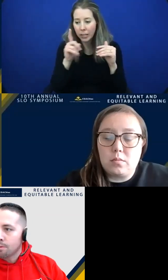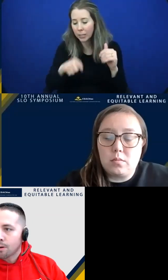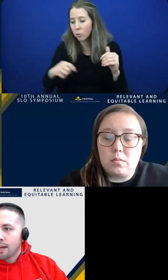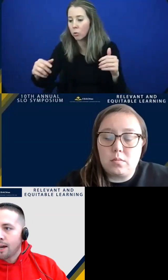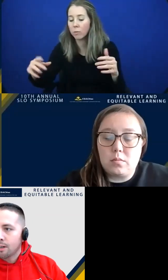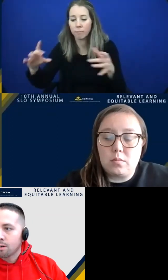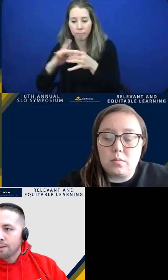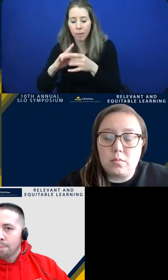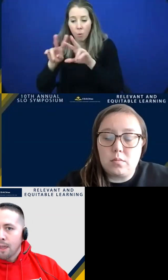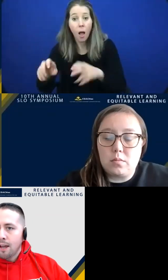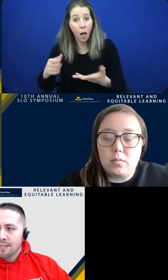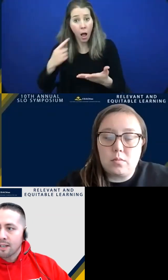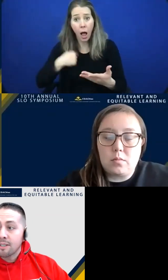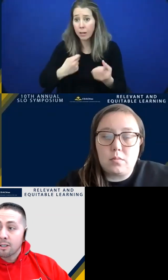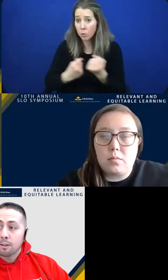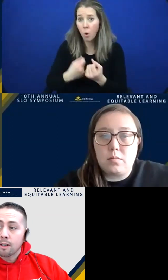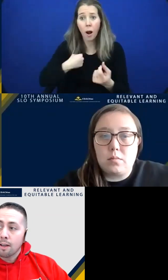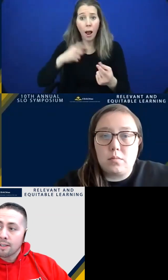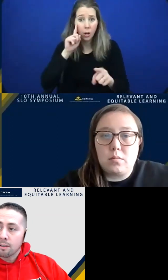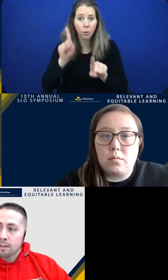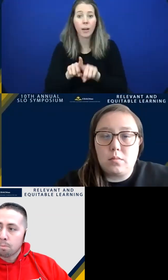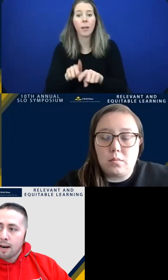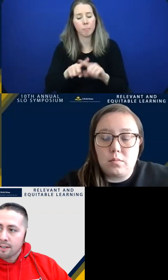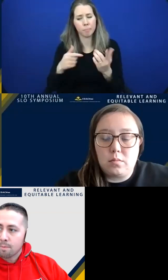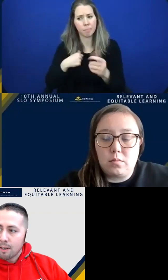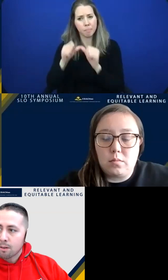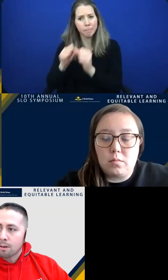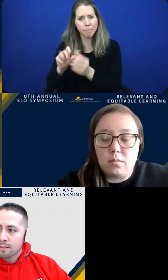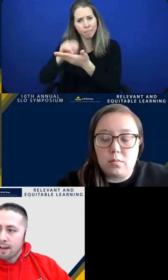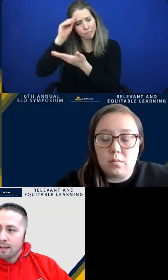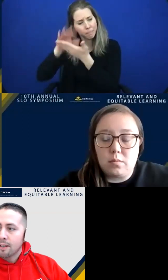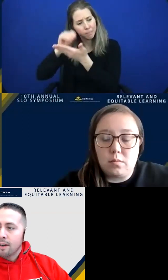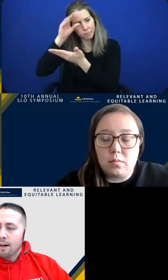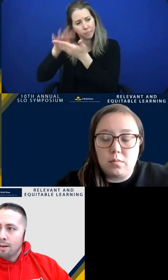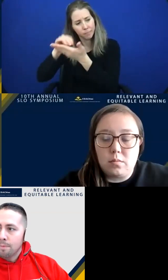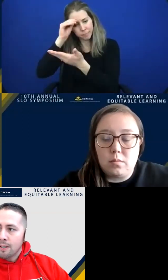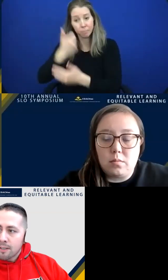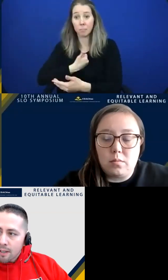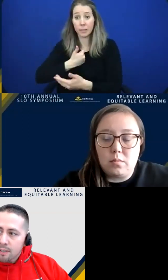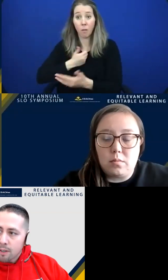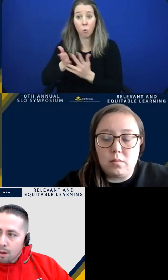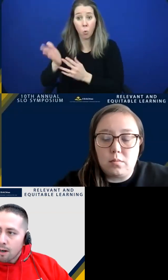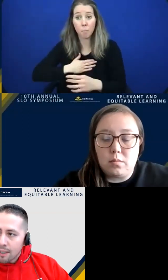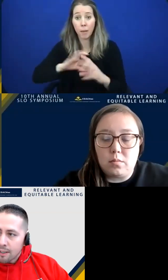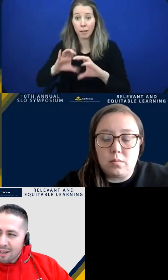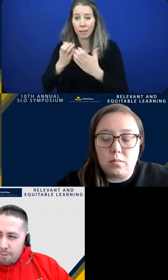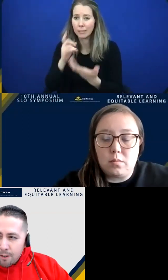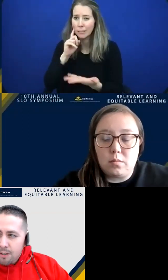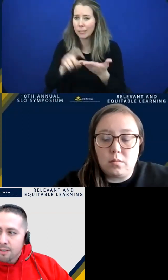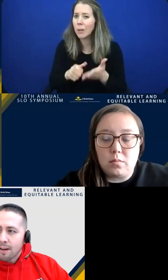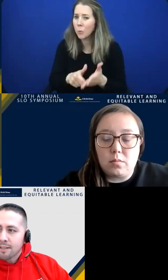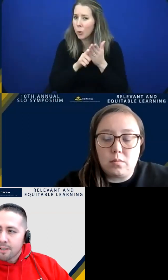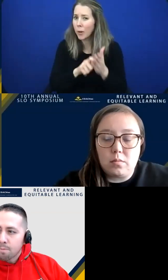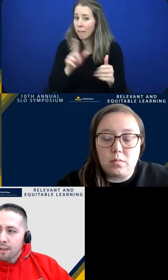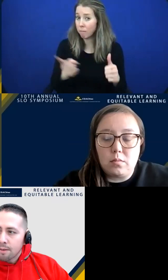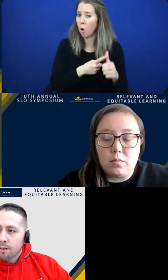am all for that. I agree. And as I continue to learn how this looks in practice in my own course, right, it does require, I think,